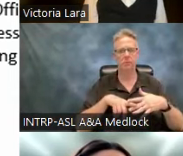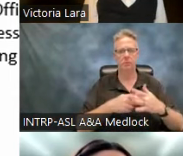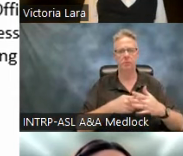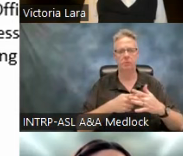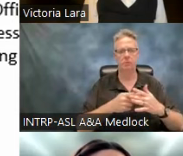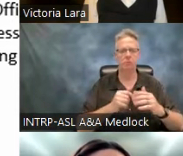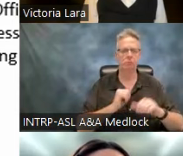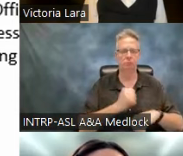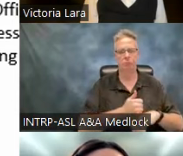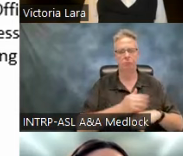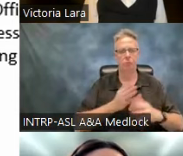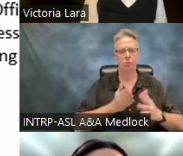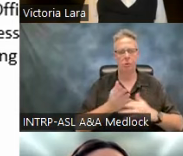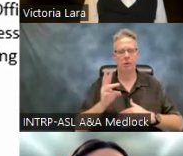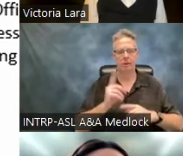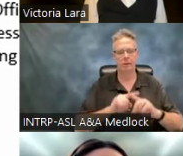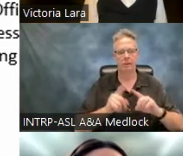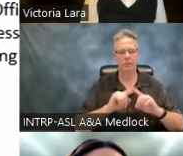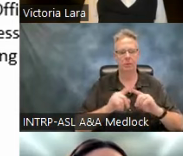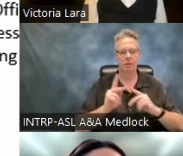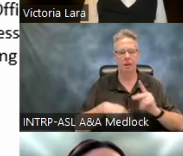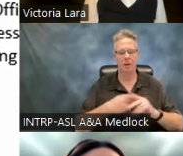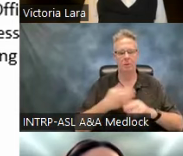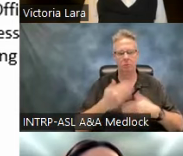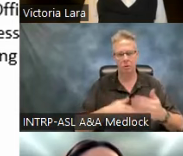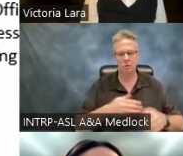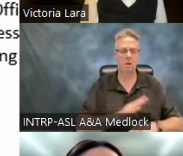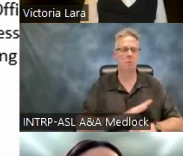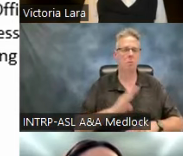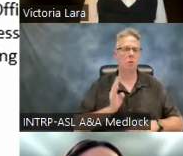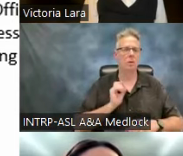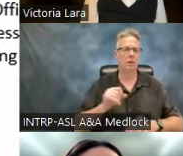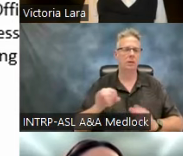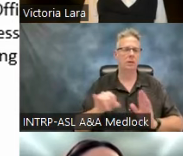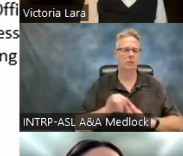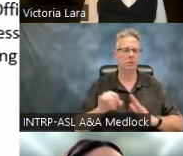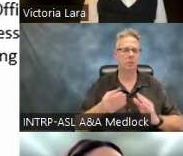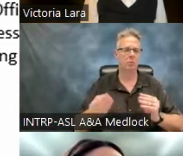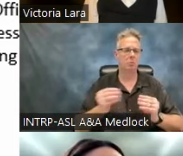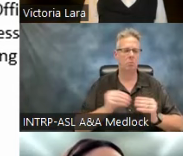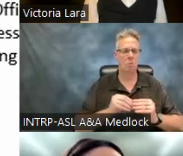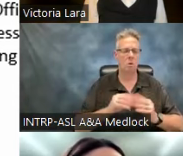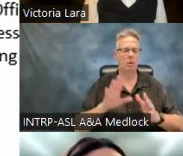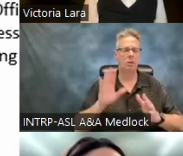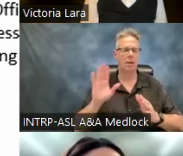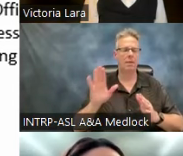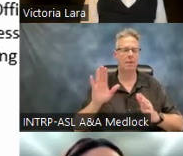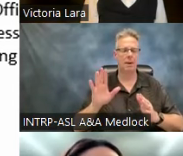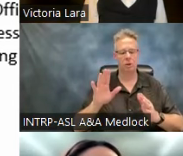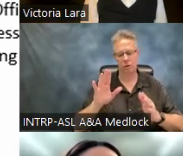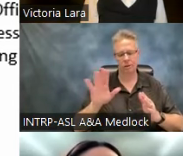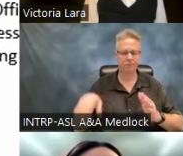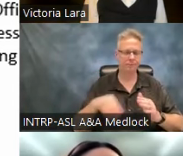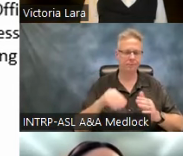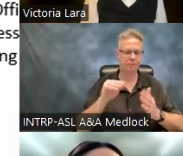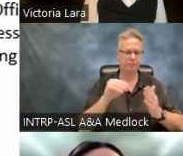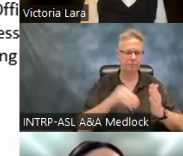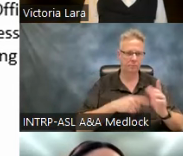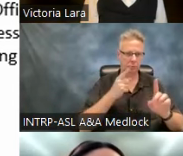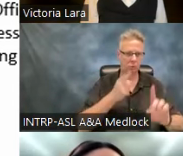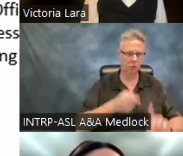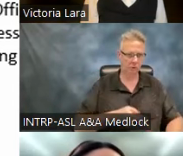at least 6 different processes. The board may also identify additional entry points.